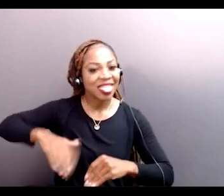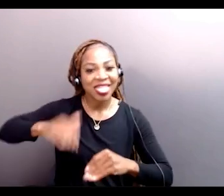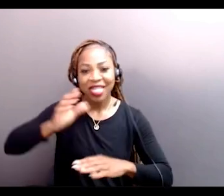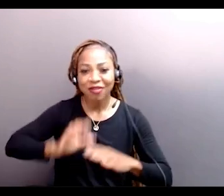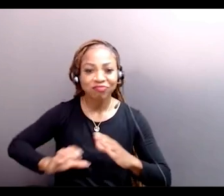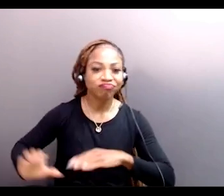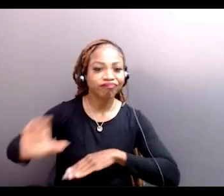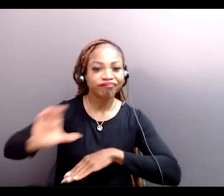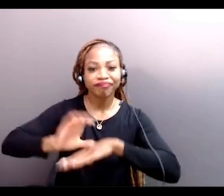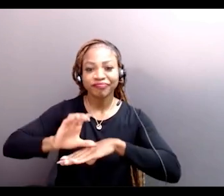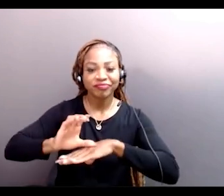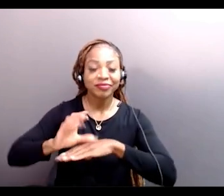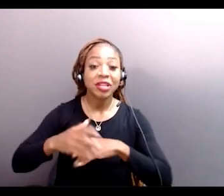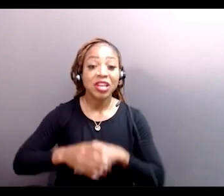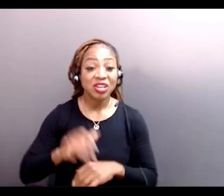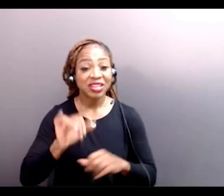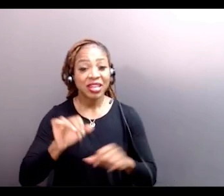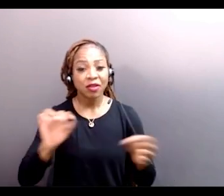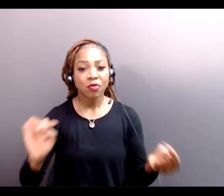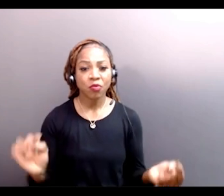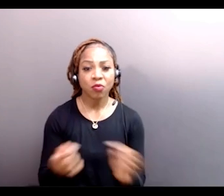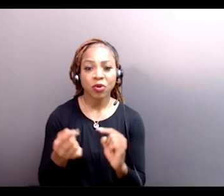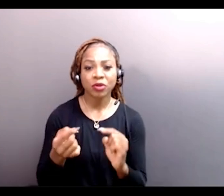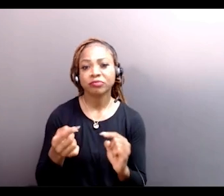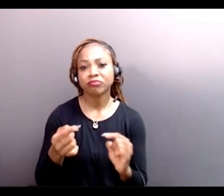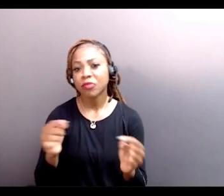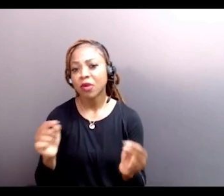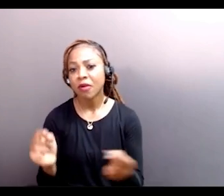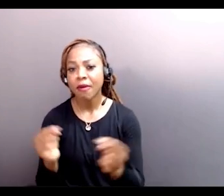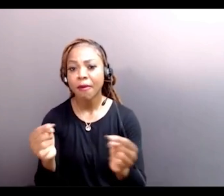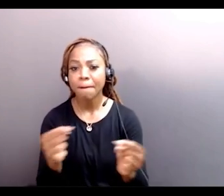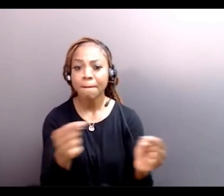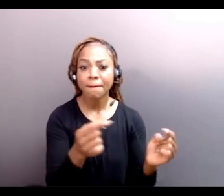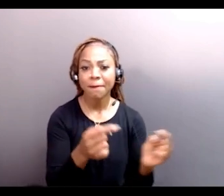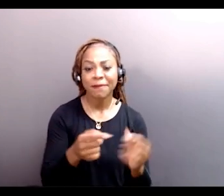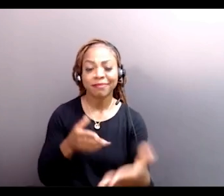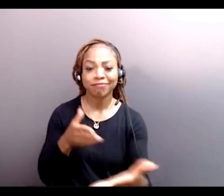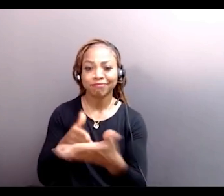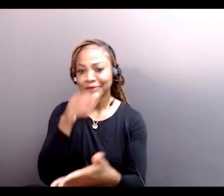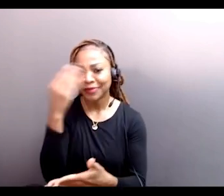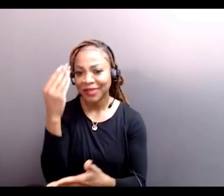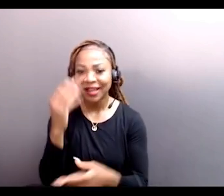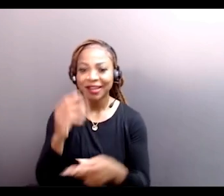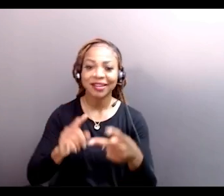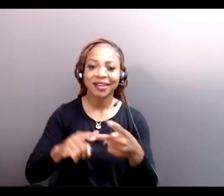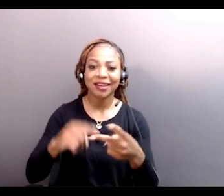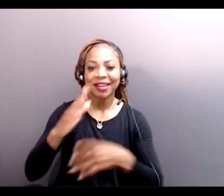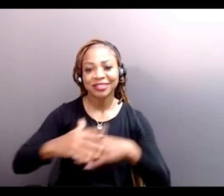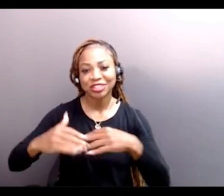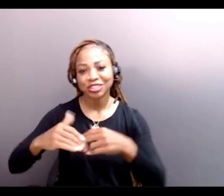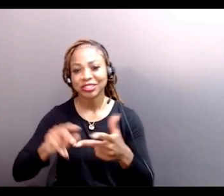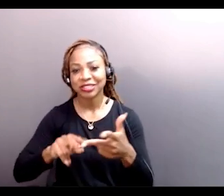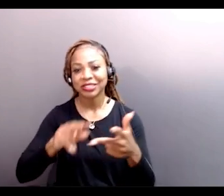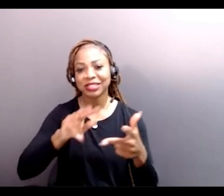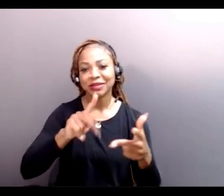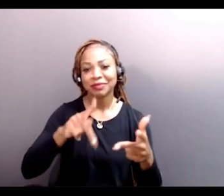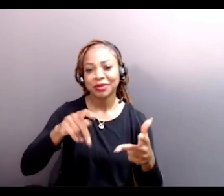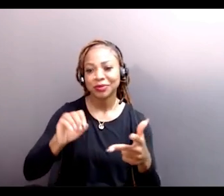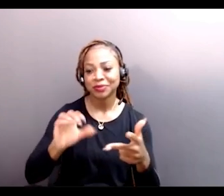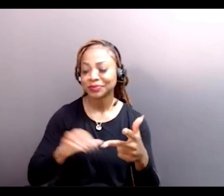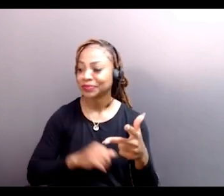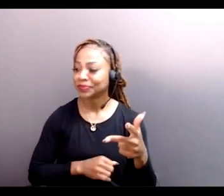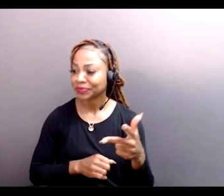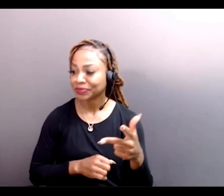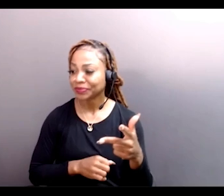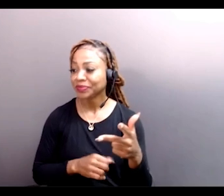harmful and perpetuate more harm, systemically racist harm against Black people, Indigenous people, and people of color. And